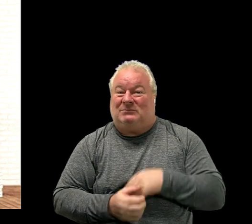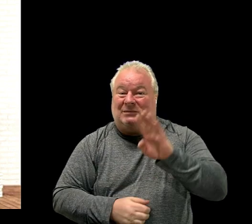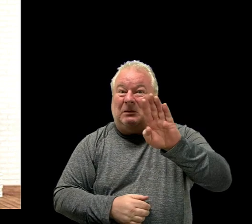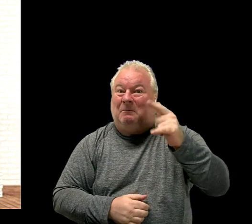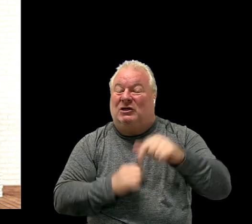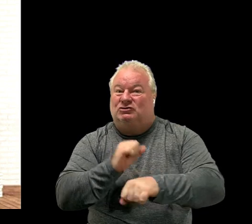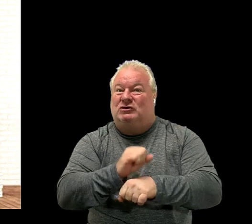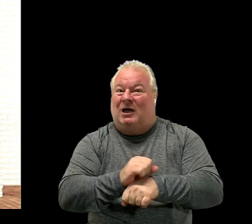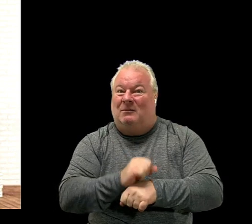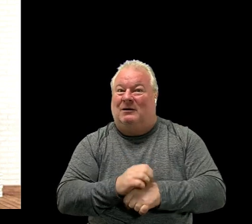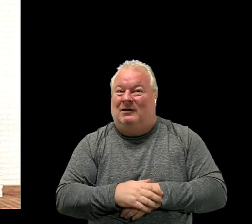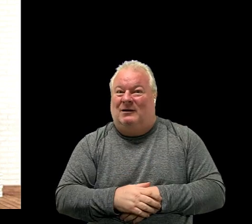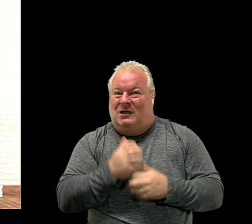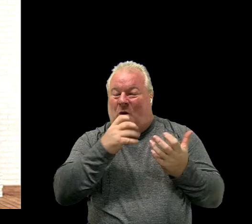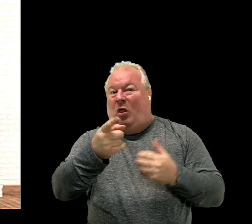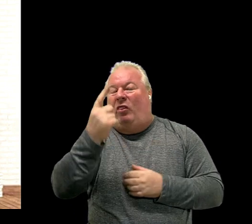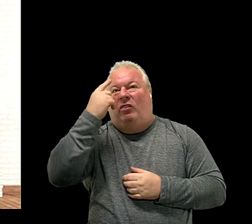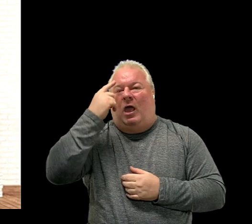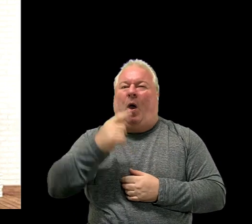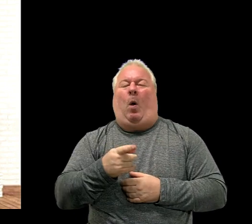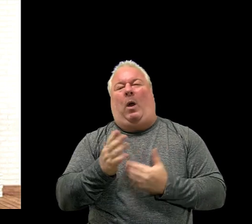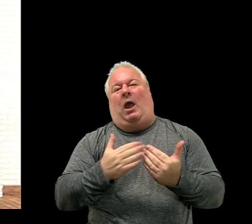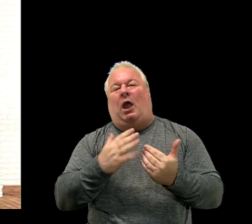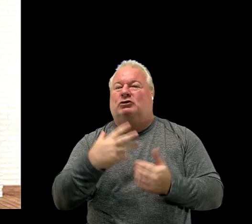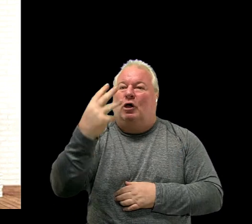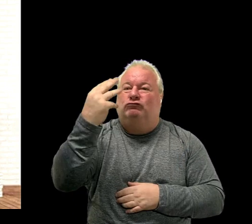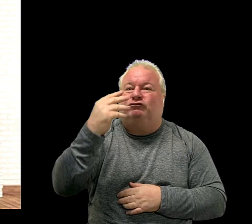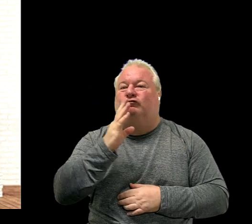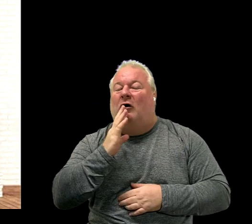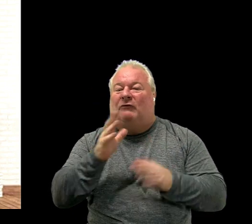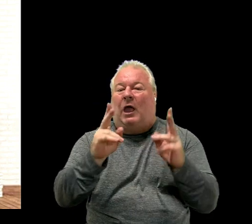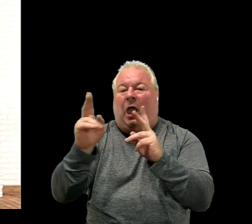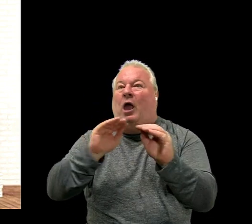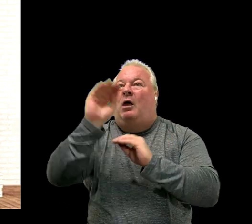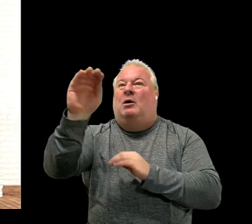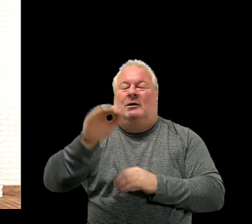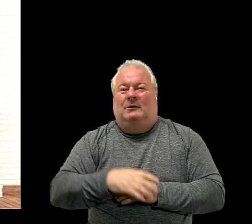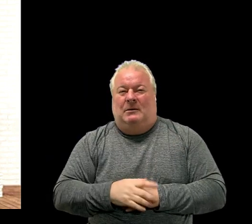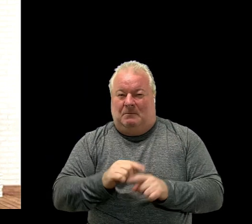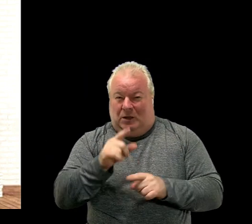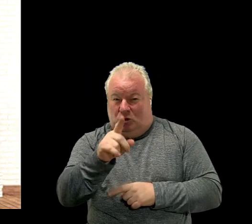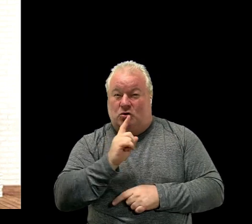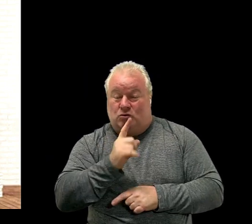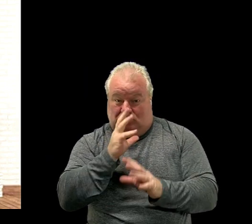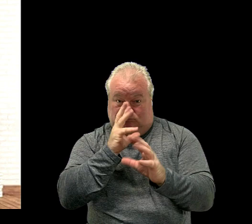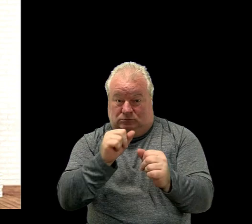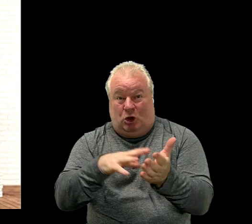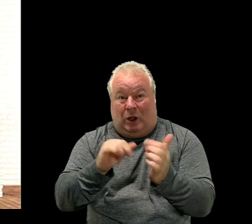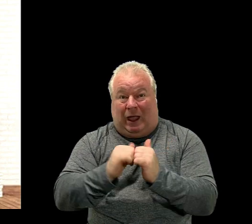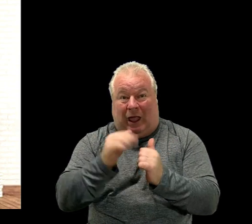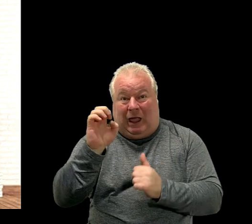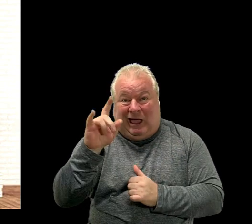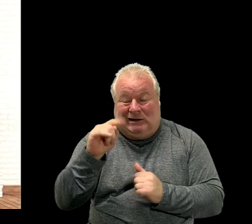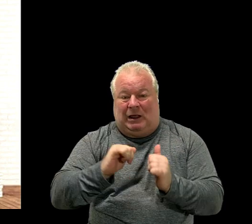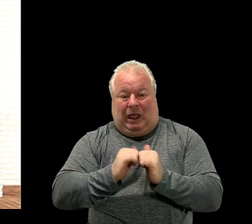job. I don't want you to think this is easy. It takes time. But if you're really interested in learning how we make